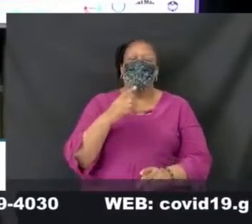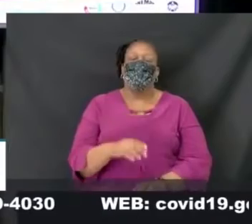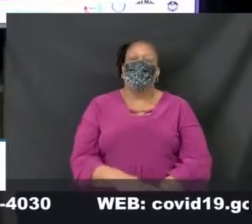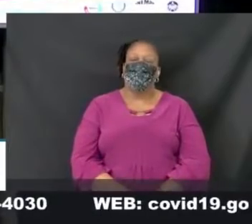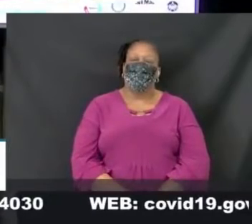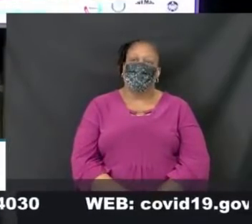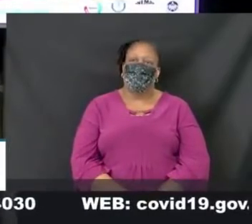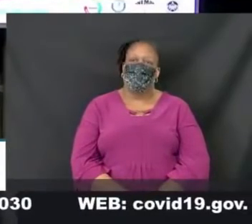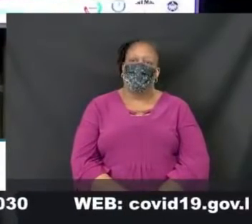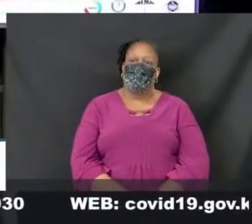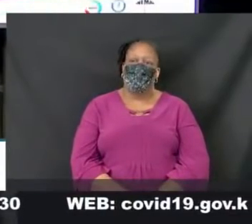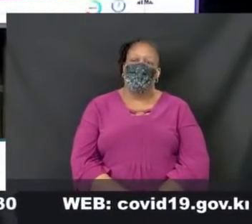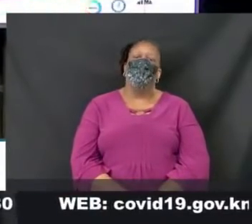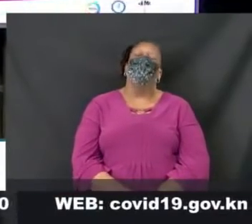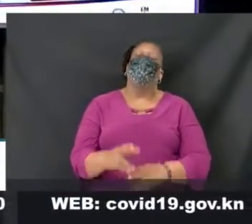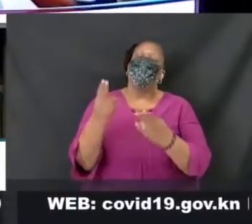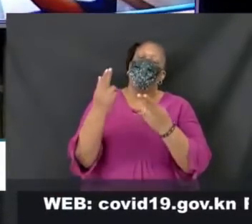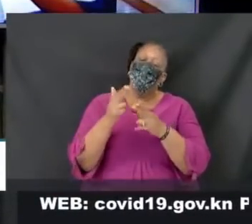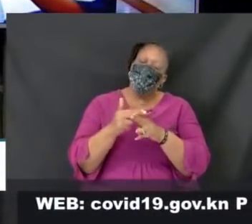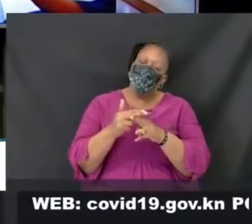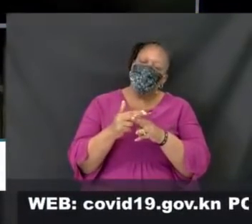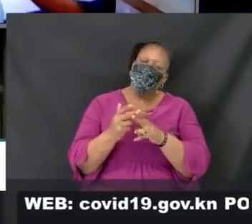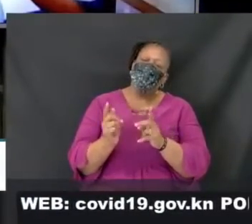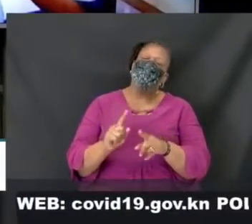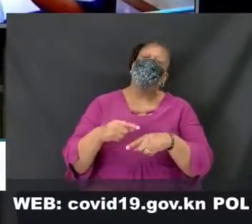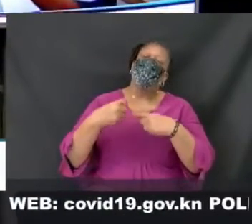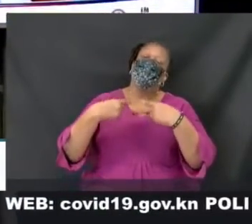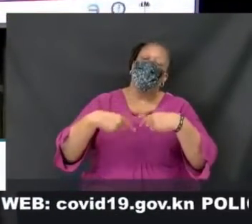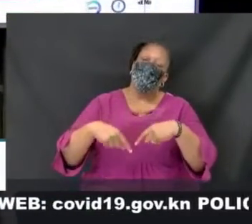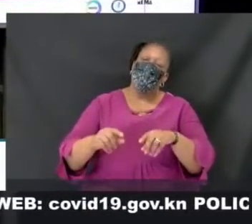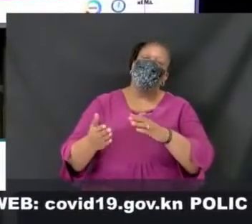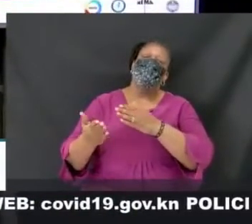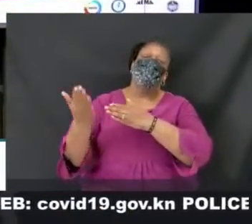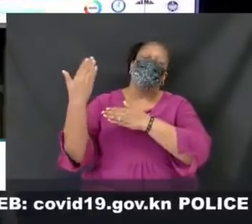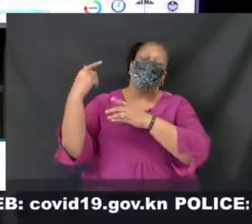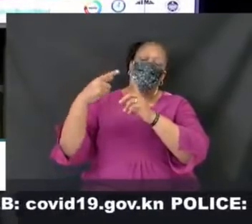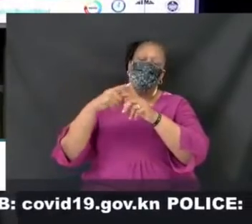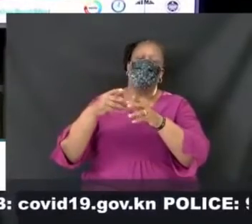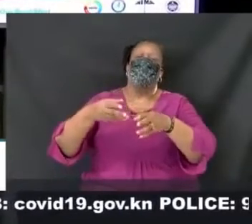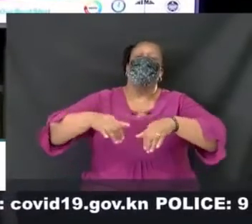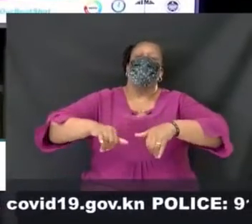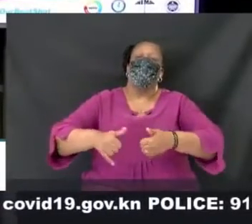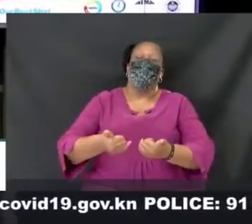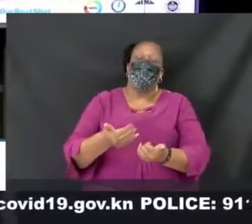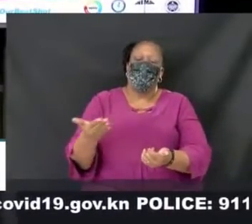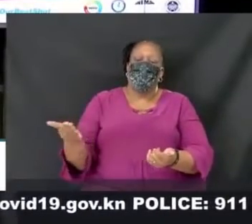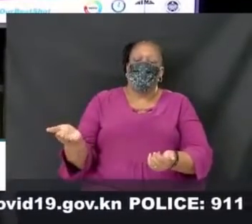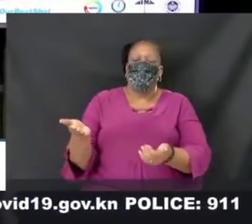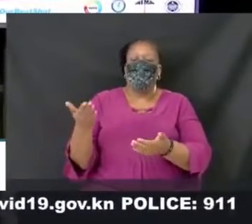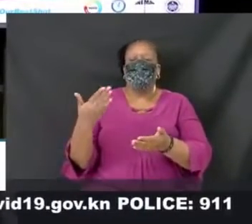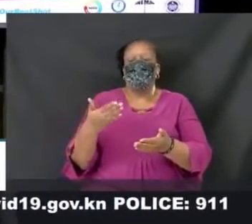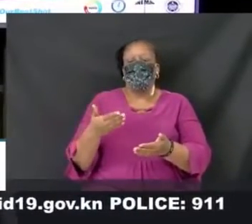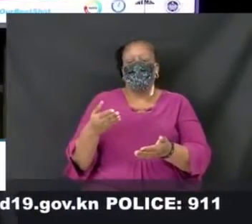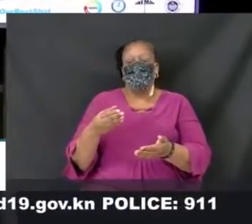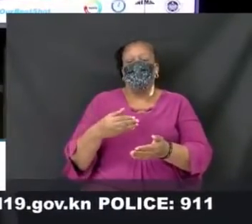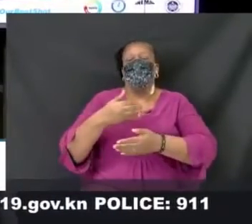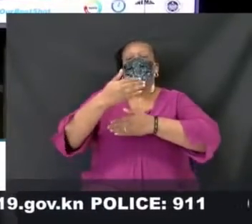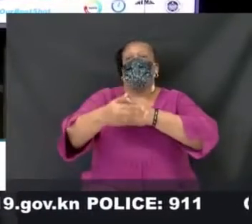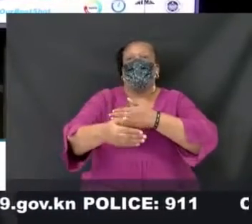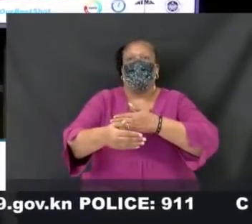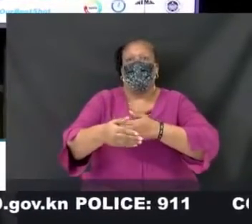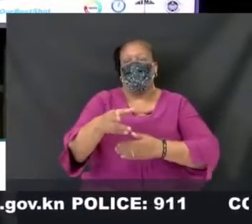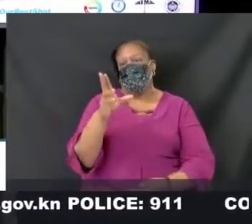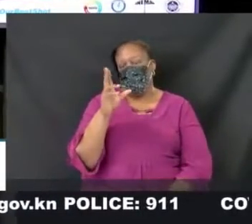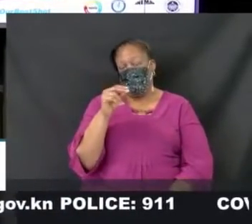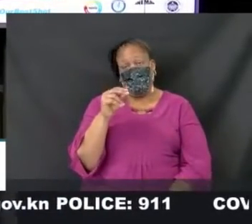no return to normalcy. And what do I mean by that? We have to look at a post-COVID recovery strategy